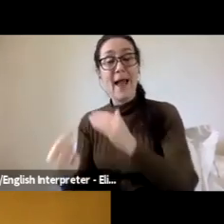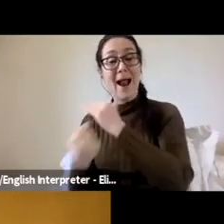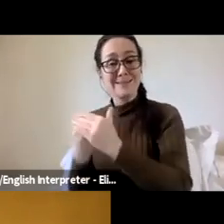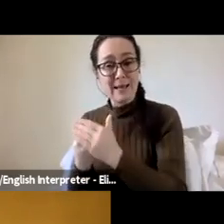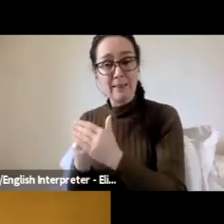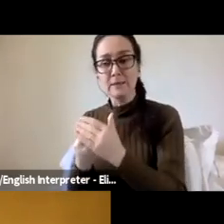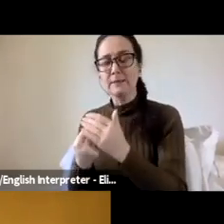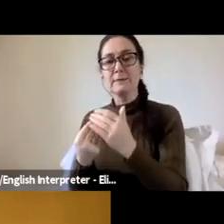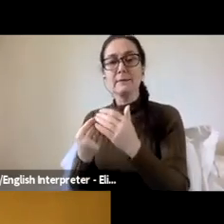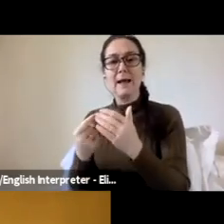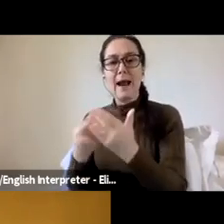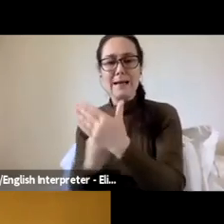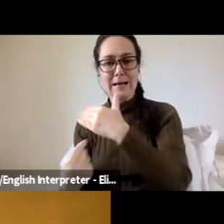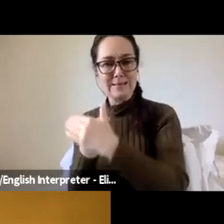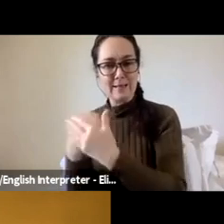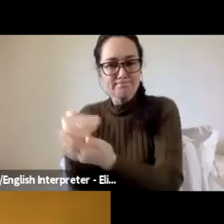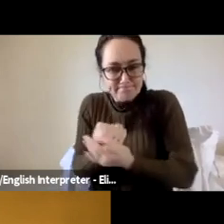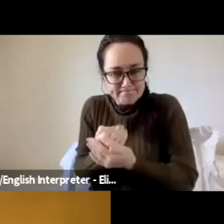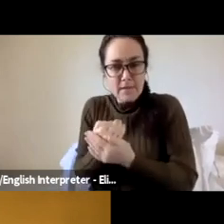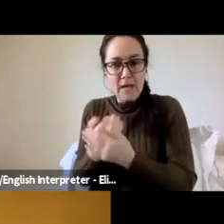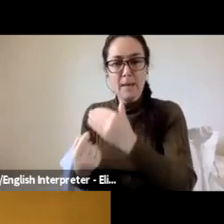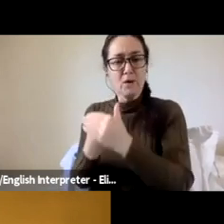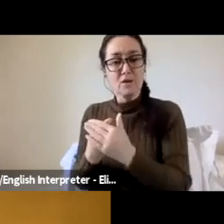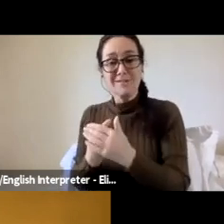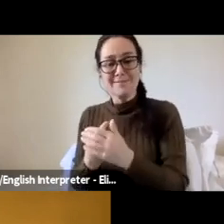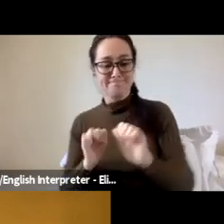and citizenship is reserved to the UK government.